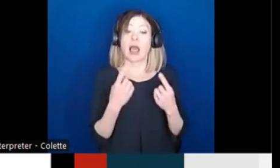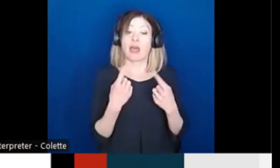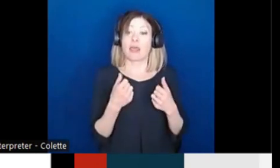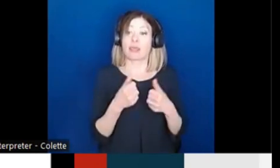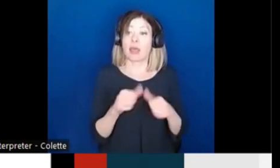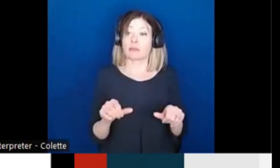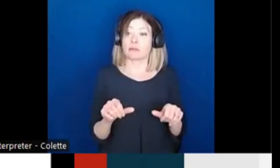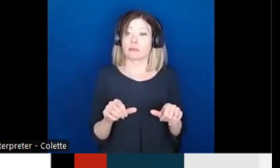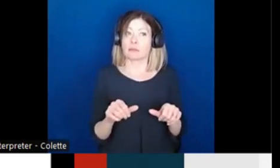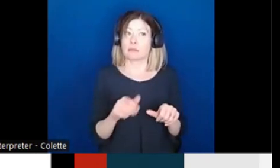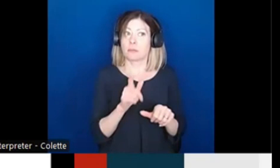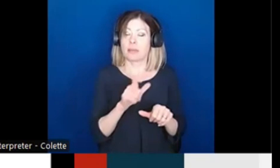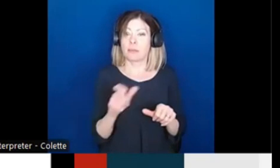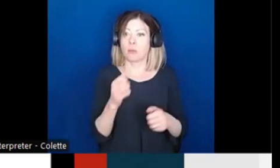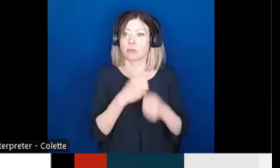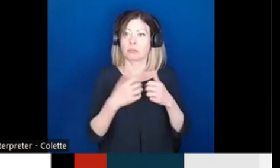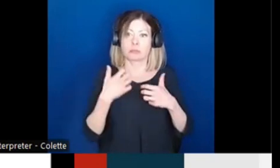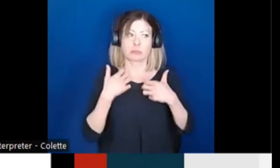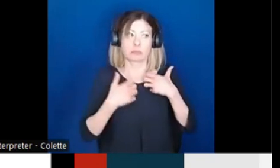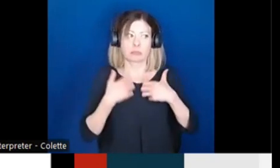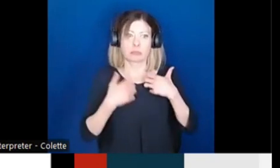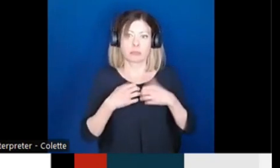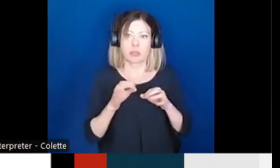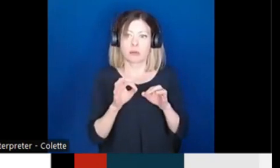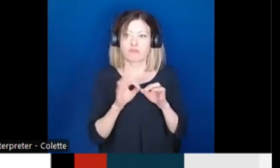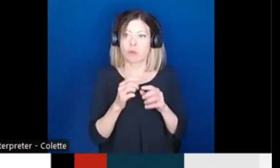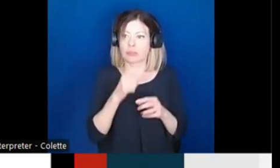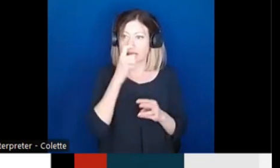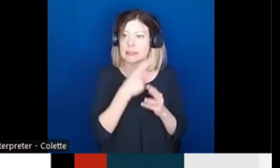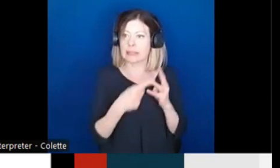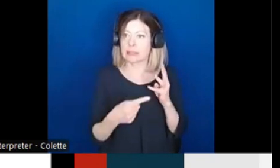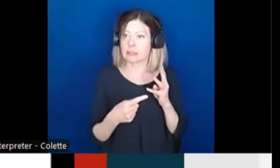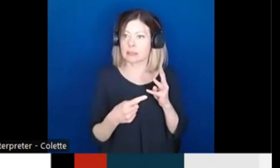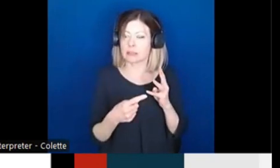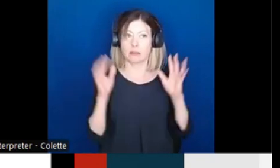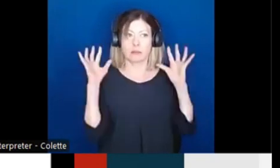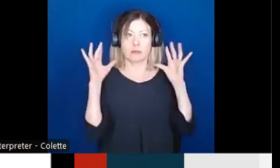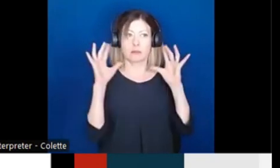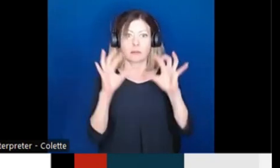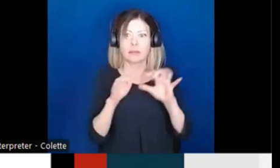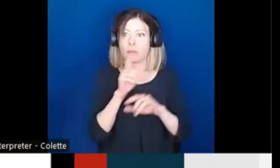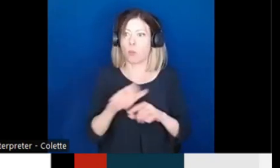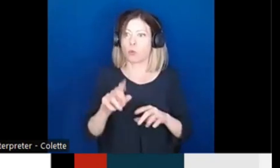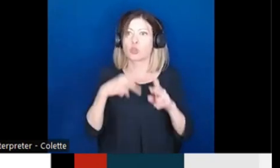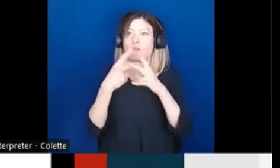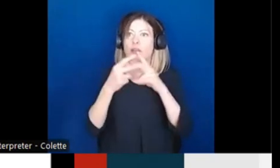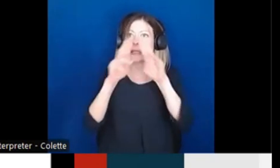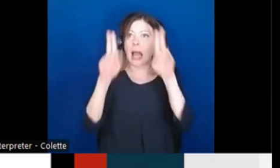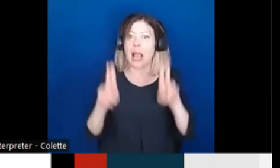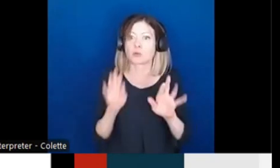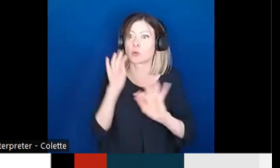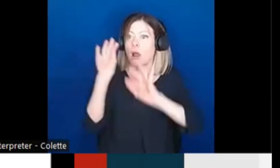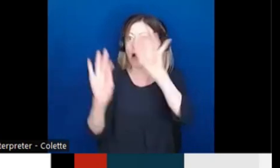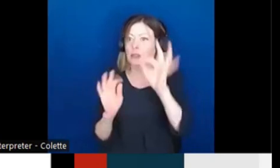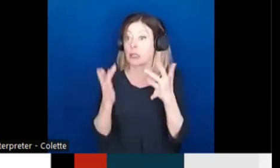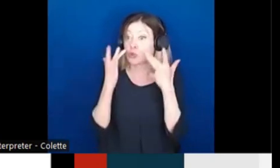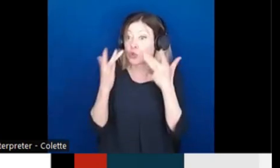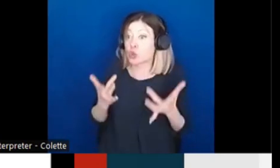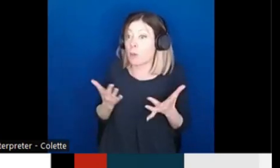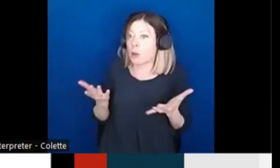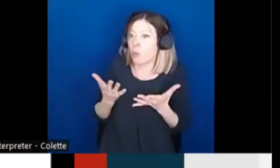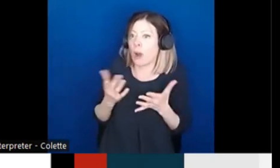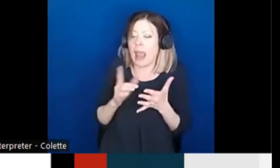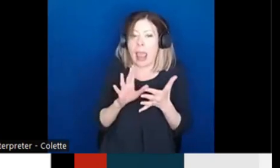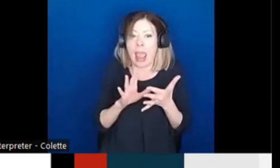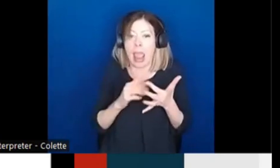started. Even when Patrick was still alive, there'd be people visiting the house. Oh, can you show me where Emily and Charlotte